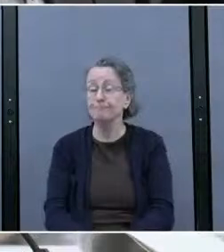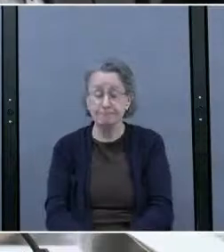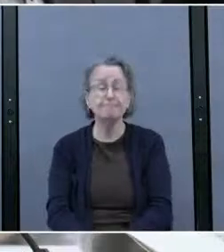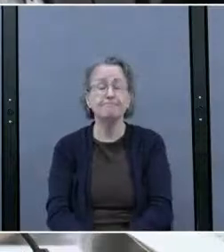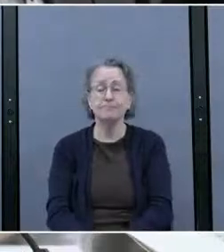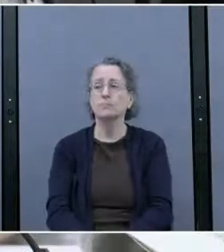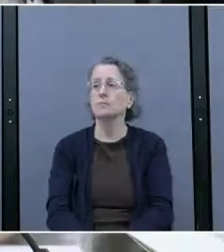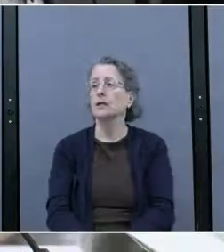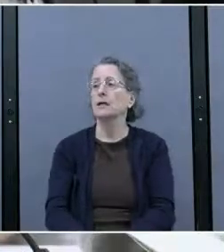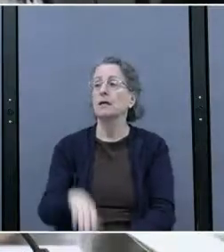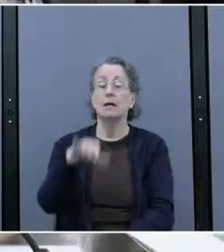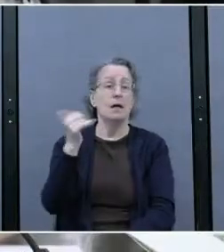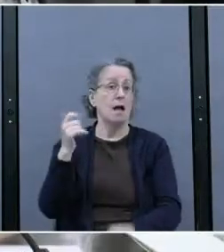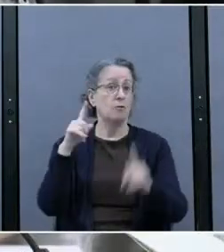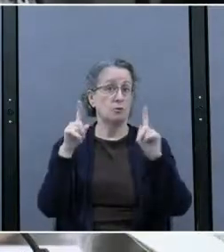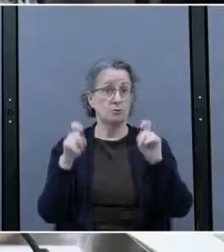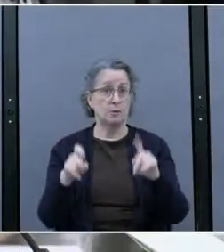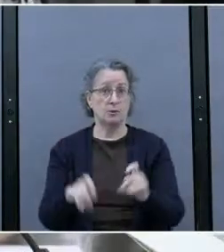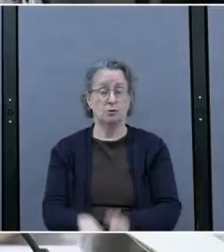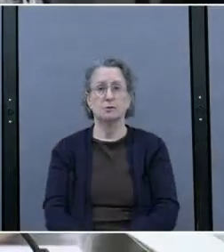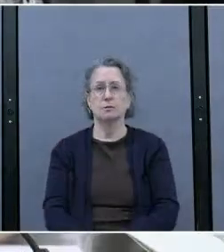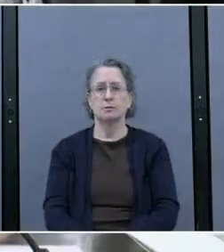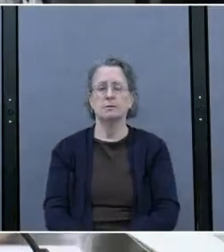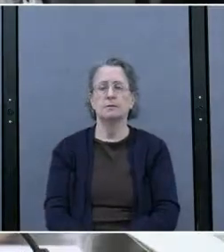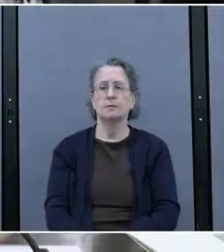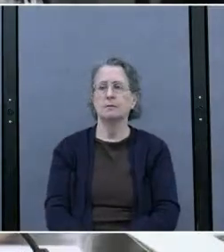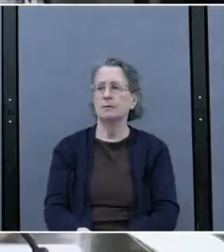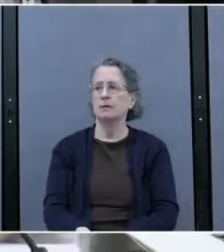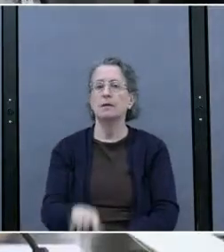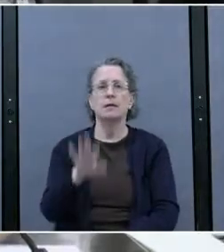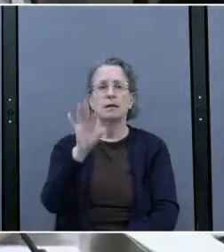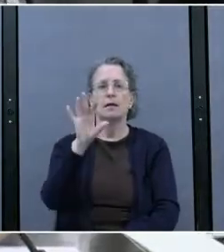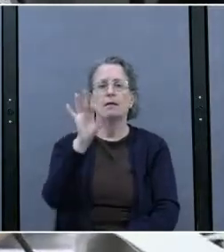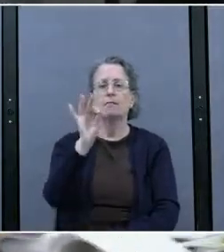Other questions on Article 11? Frick.